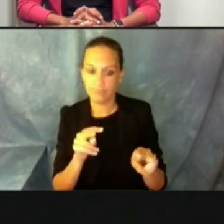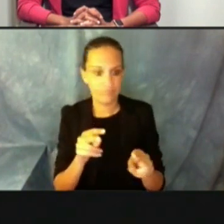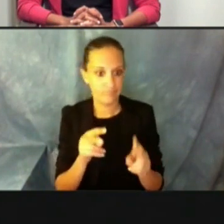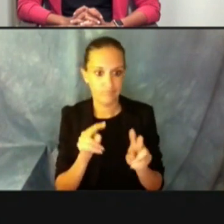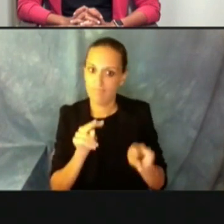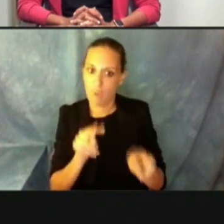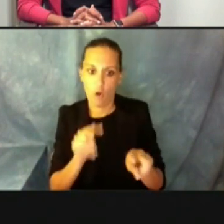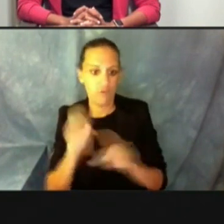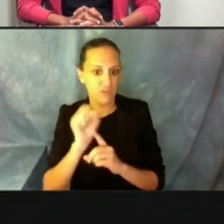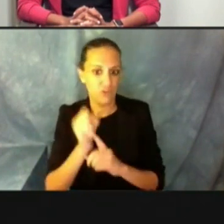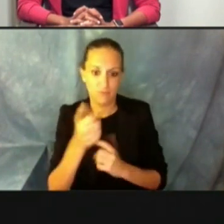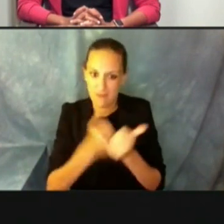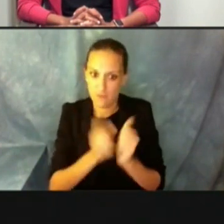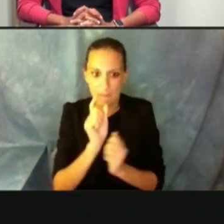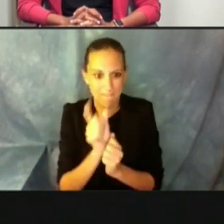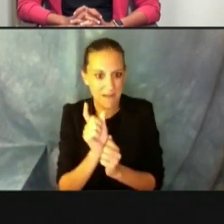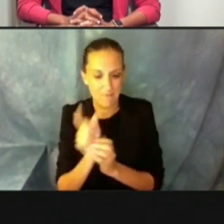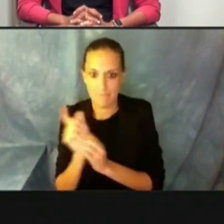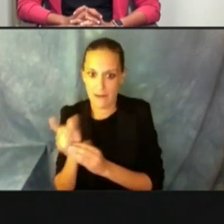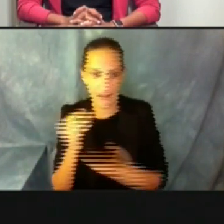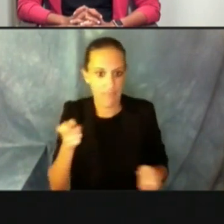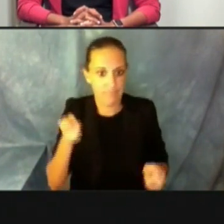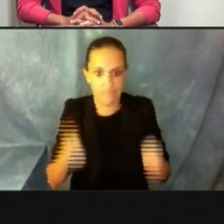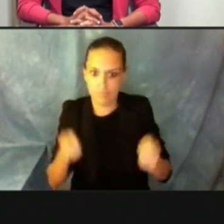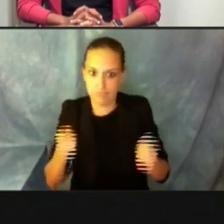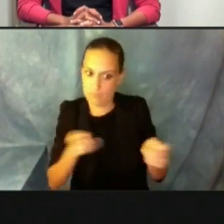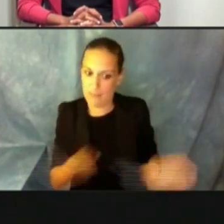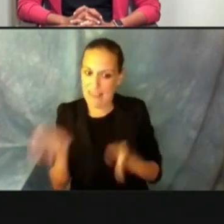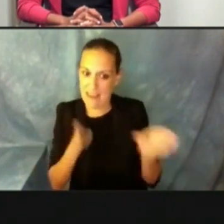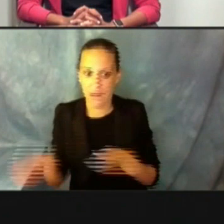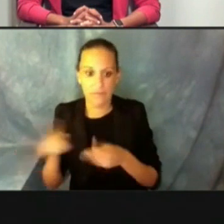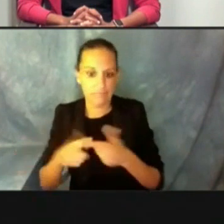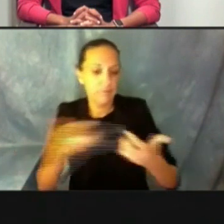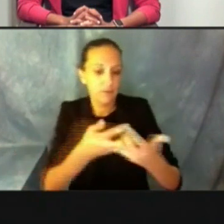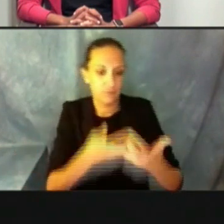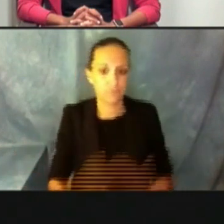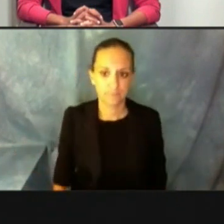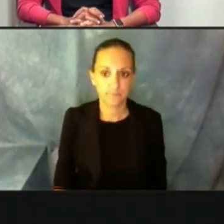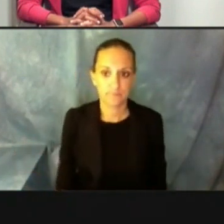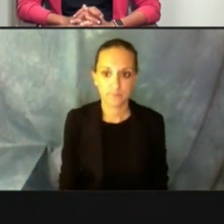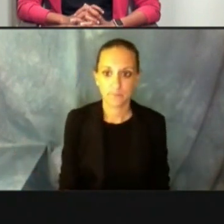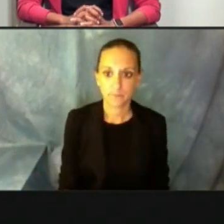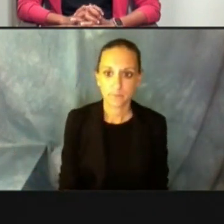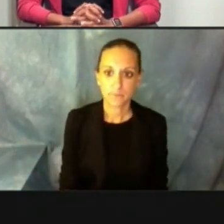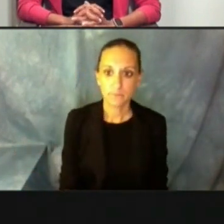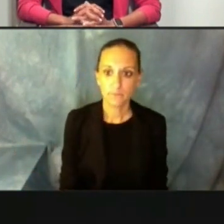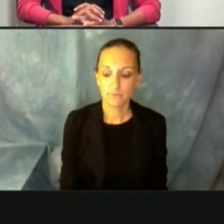the situation and making and planning accordingly.